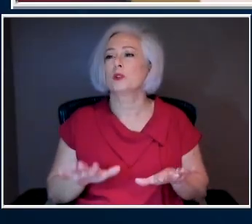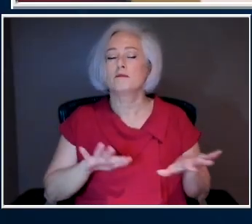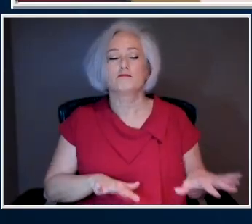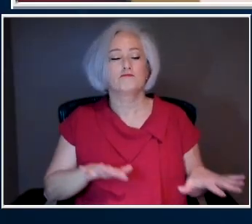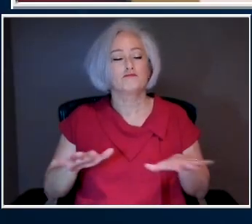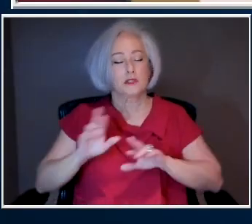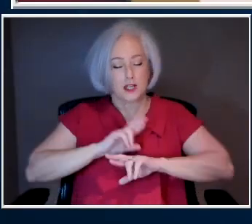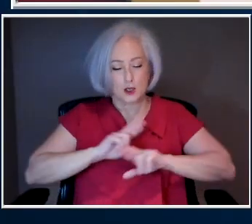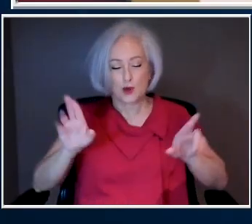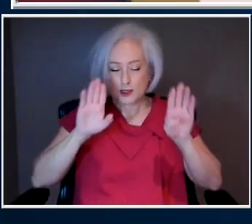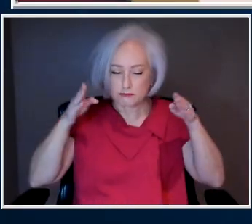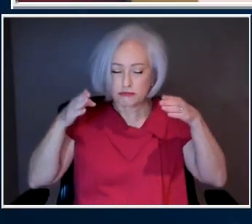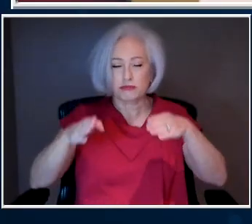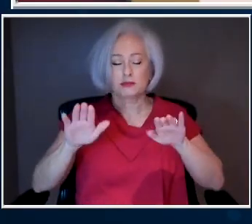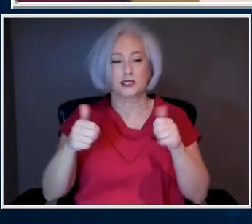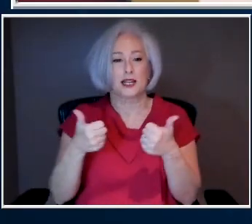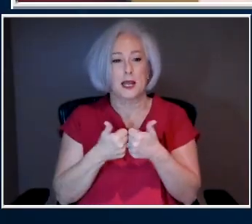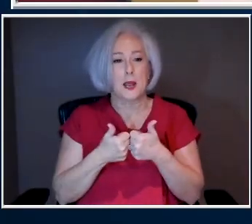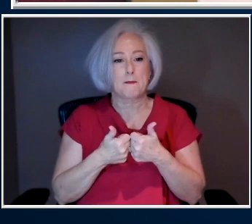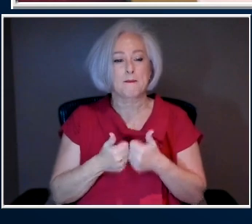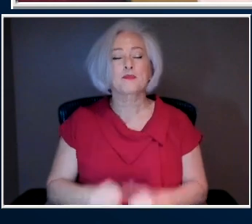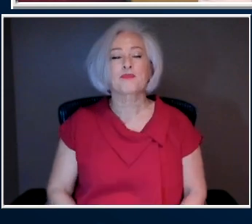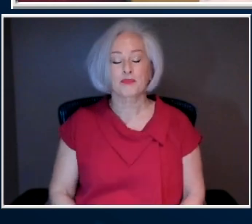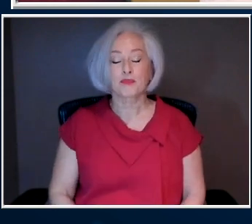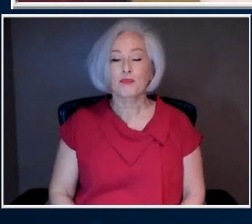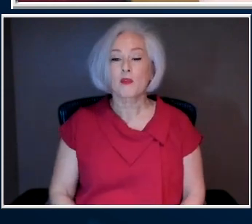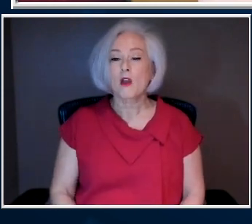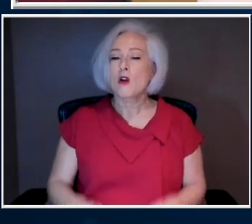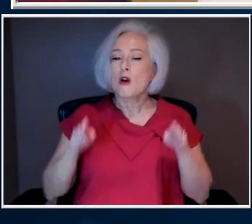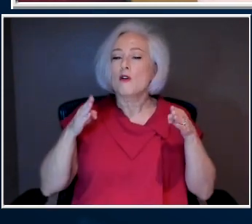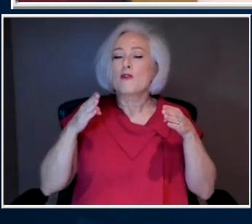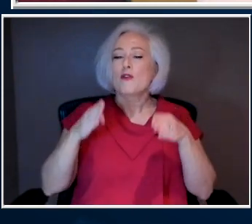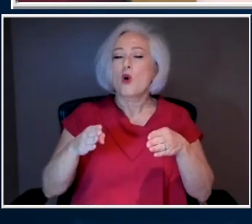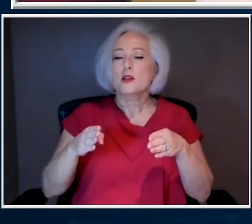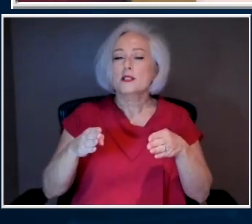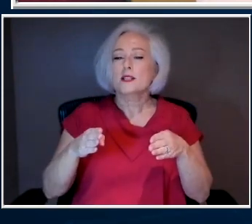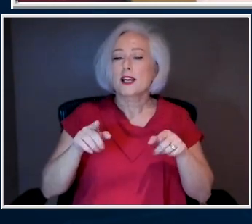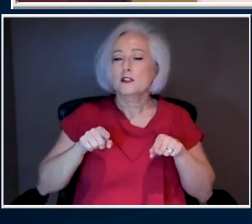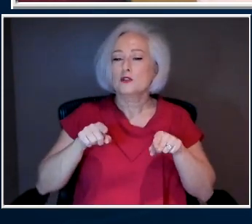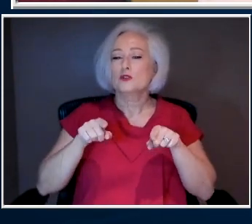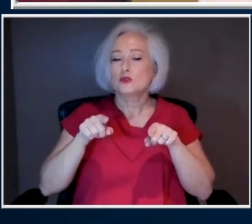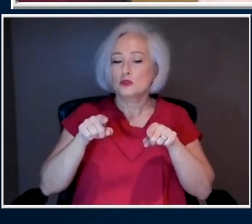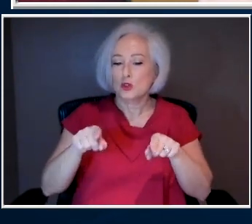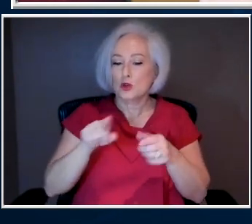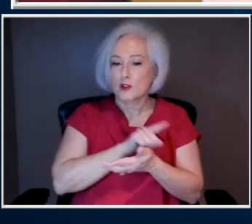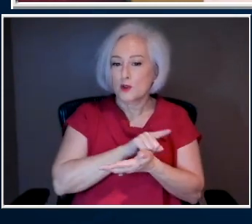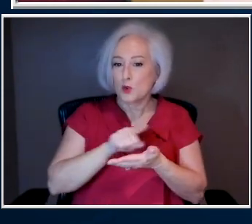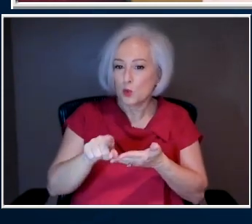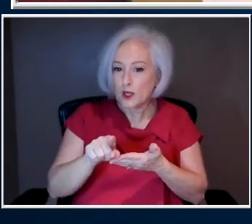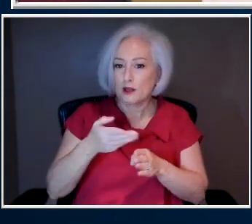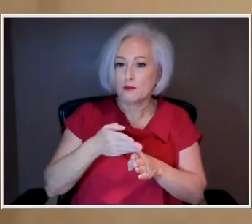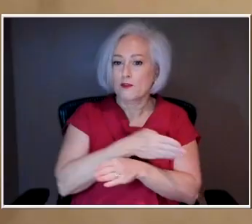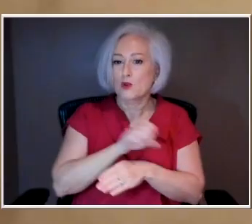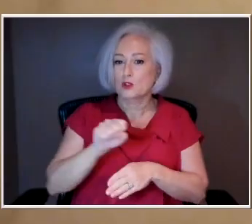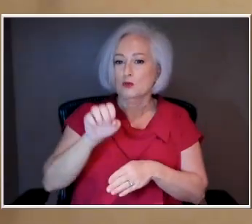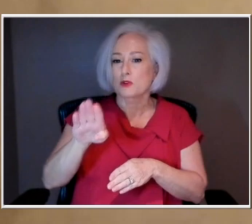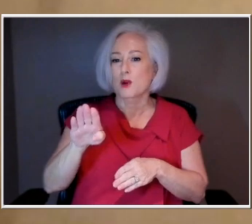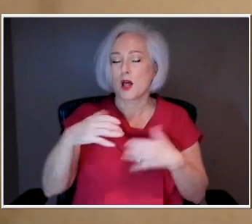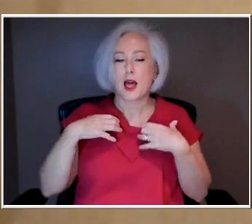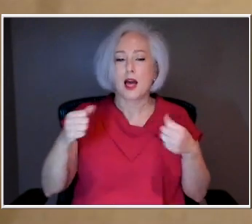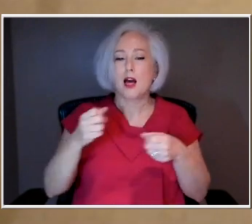for this team to have seen it and been there, I think that experience really helps them just kind of settle into the week and maybe focus a little bit more on what they're